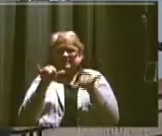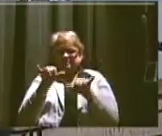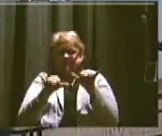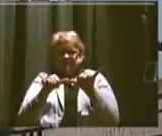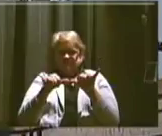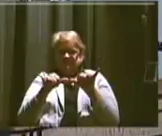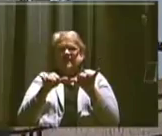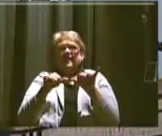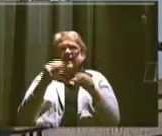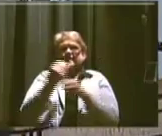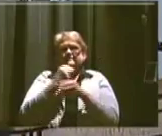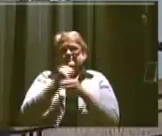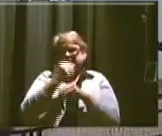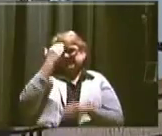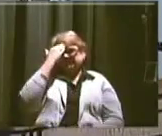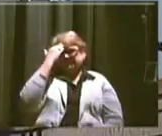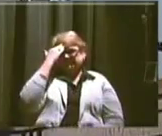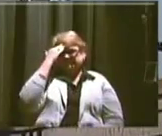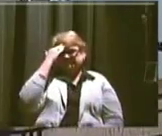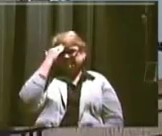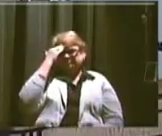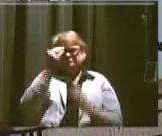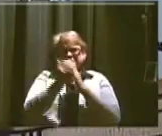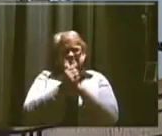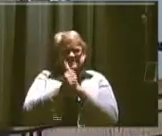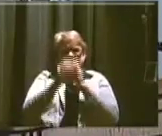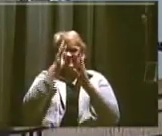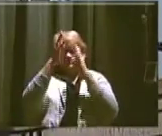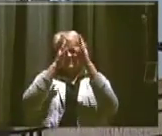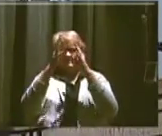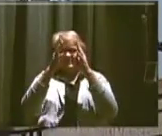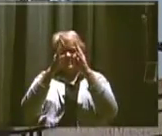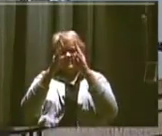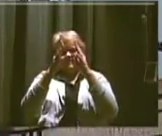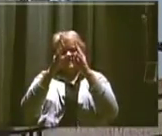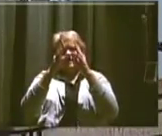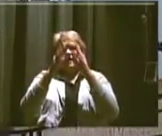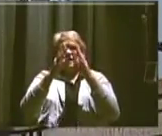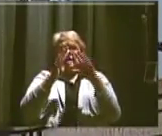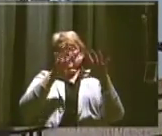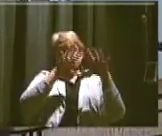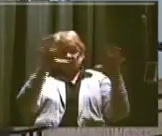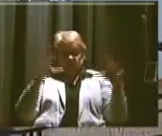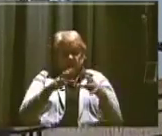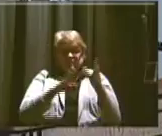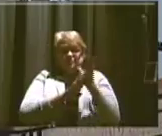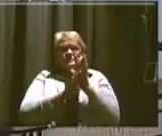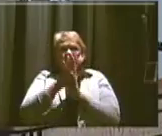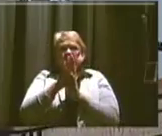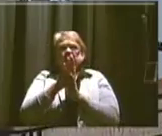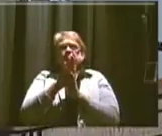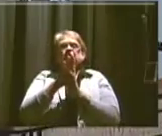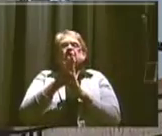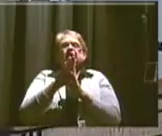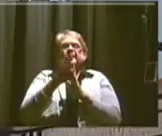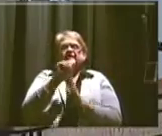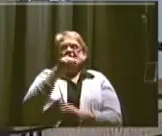math knowledge, skills, and creativity to develop an original mobile app concept